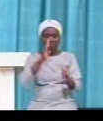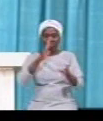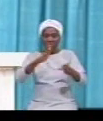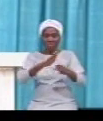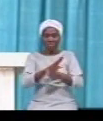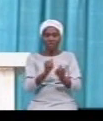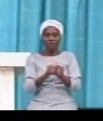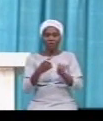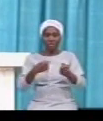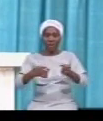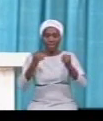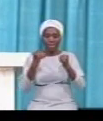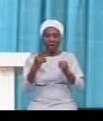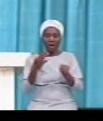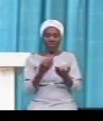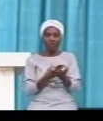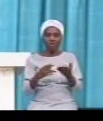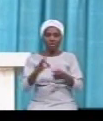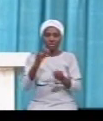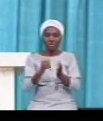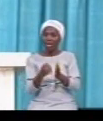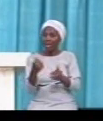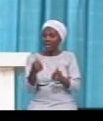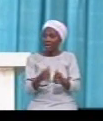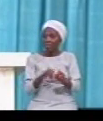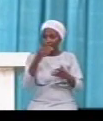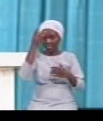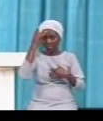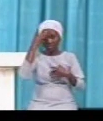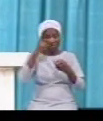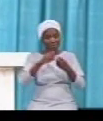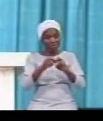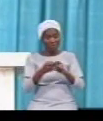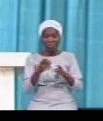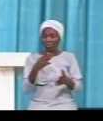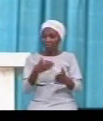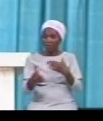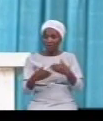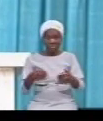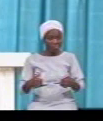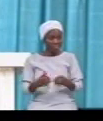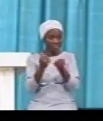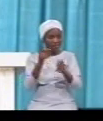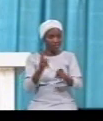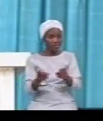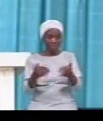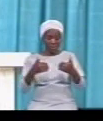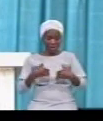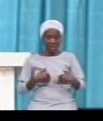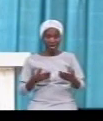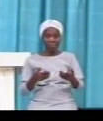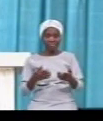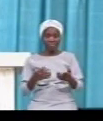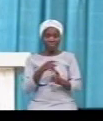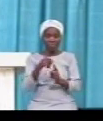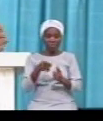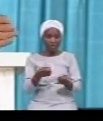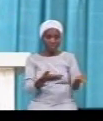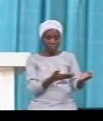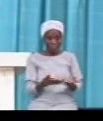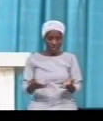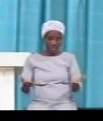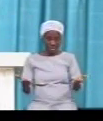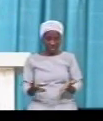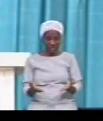problem represented here, every sickness represented here, whatever challenge that people are having or are coming here, want to pray that the power of the Holy Ghost